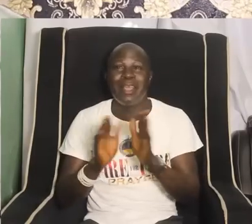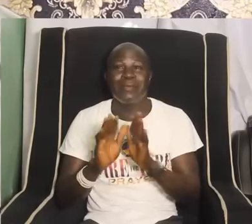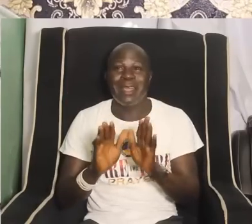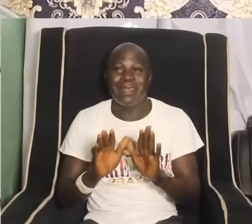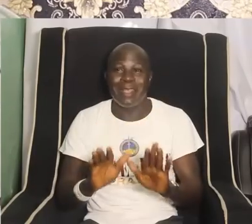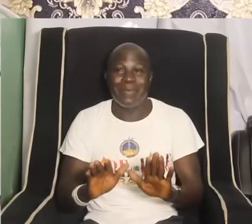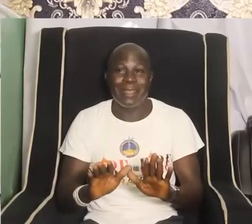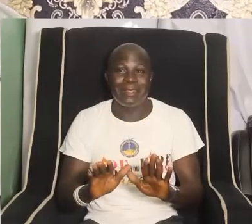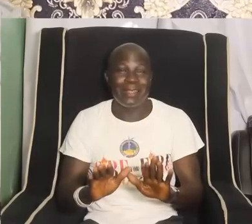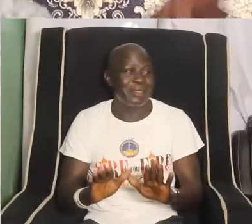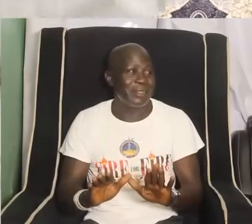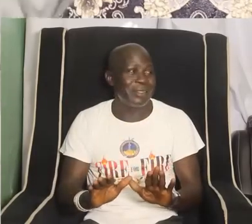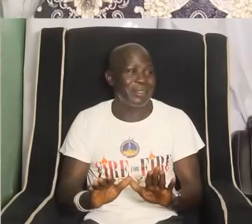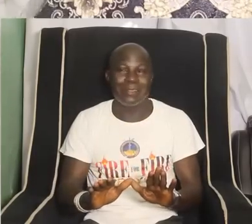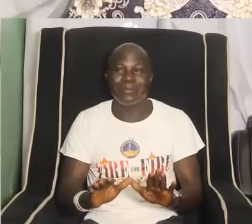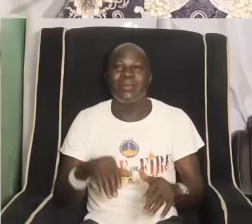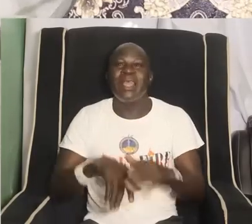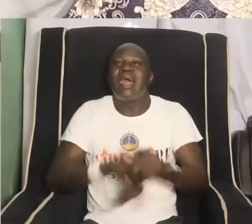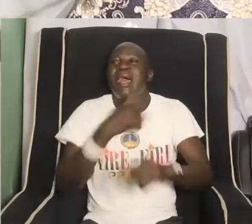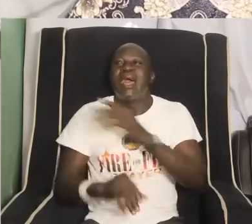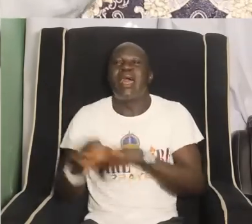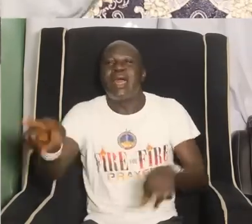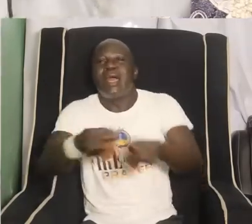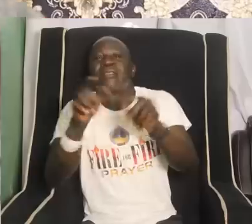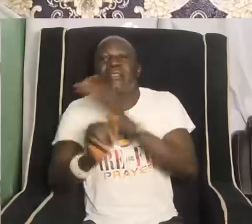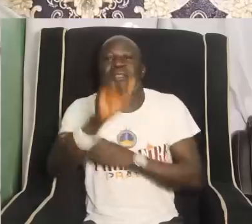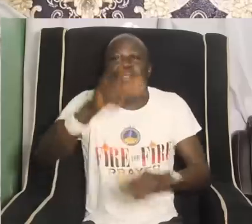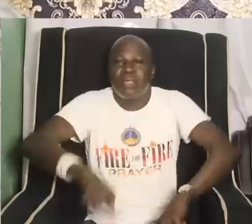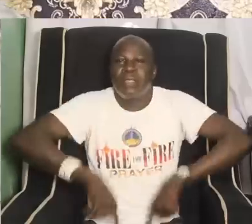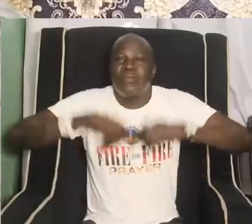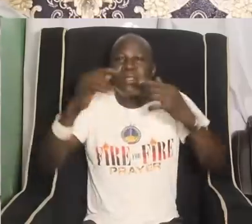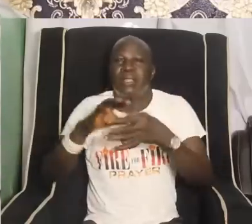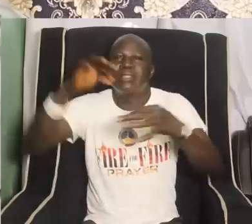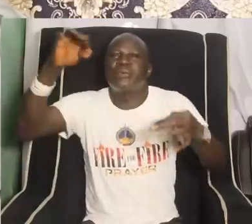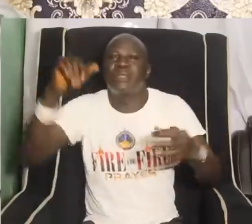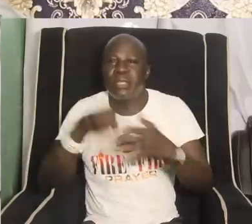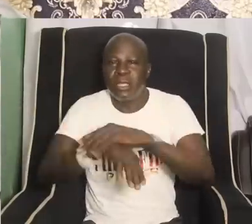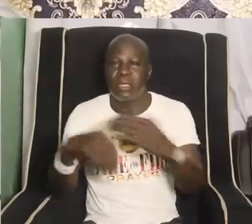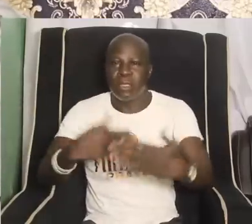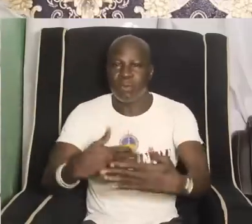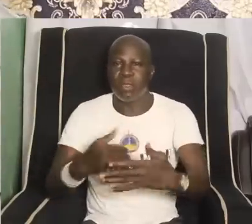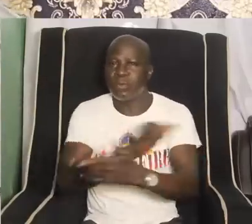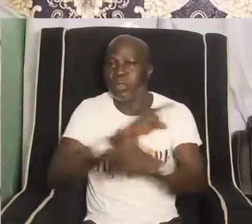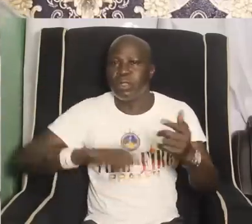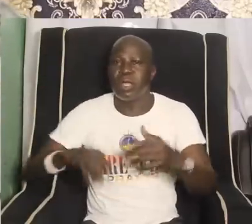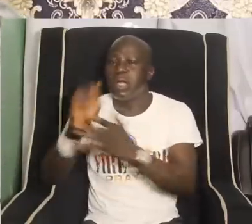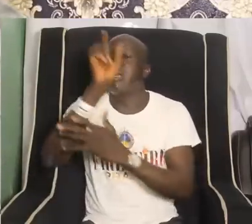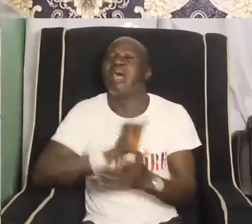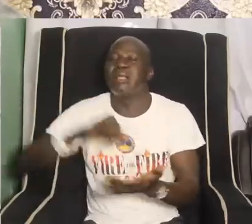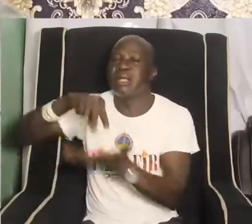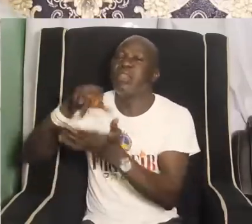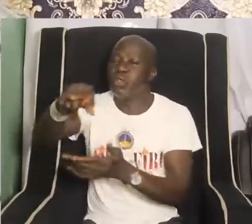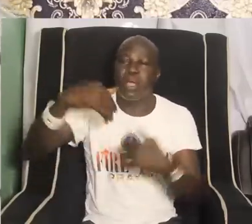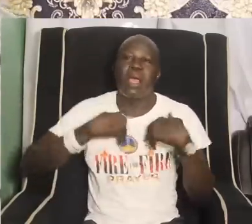eri lo pada wa ja si mi oluwa ki be ti emi e wa as the Lord liveth and is spirit mi wa ju oluwa ti emi do before the Lord the one that has